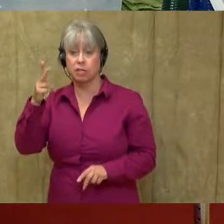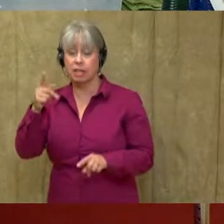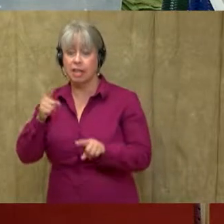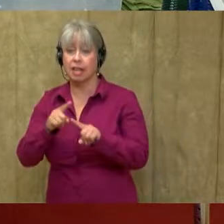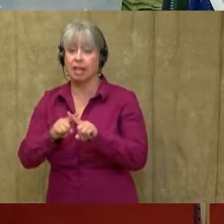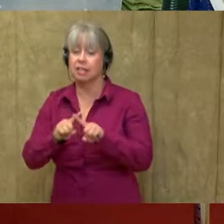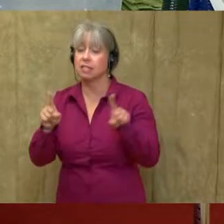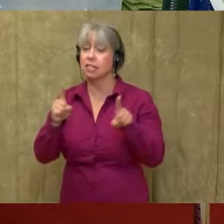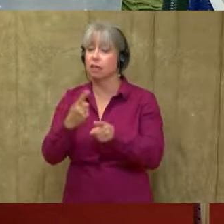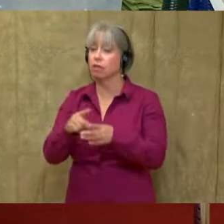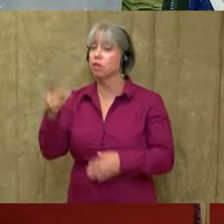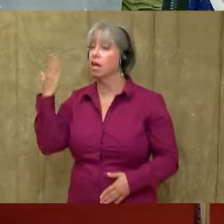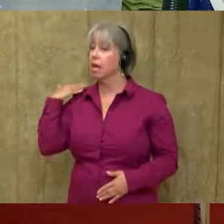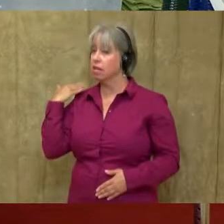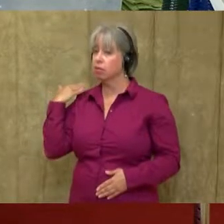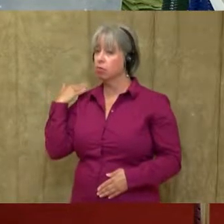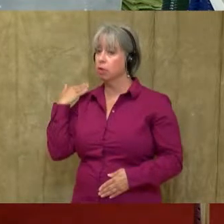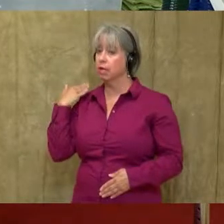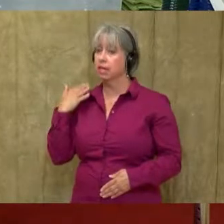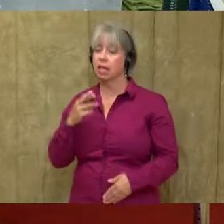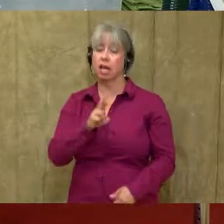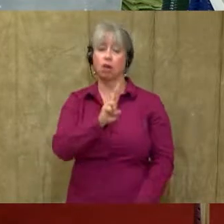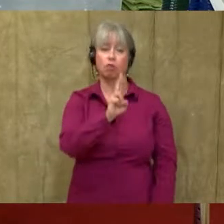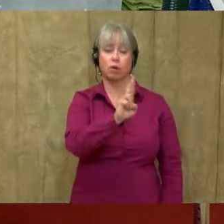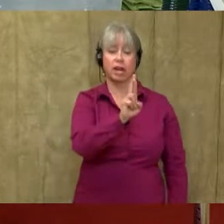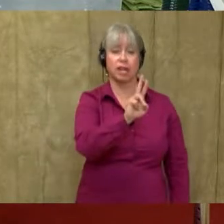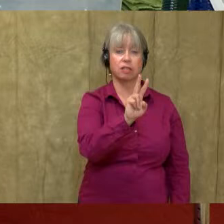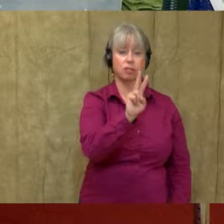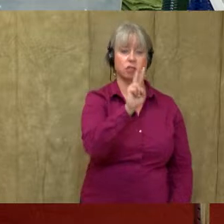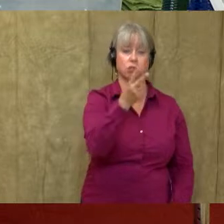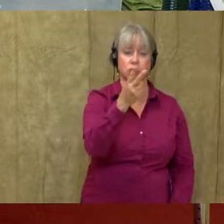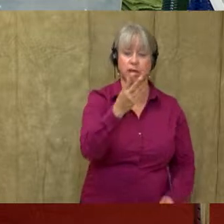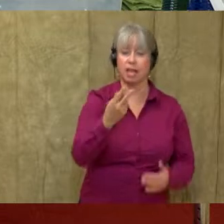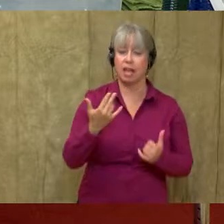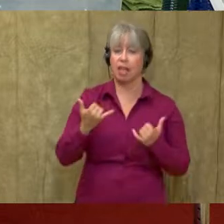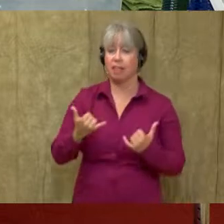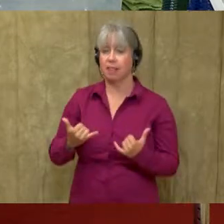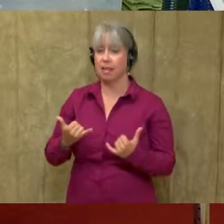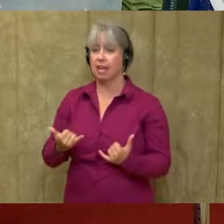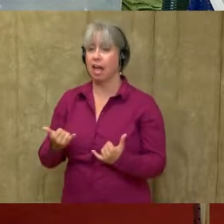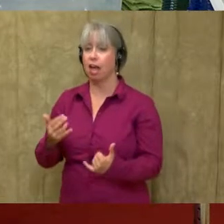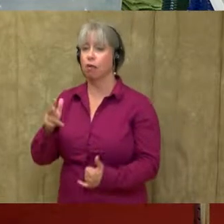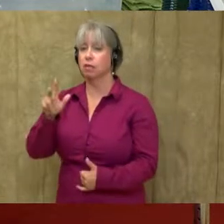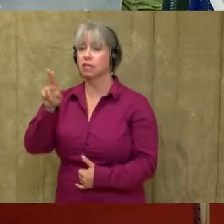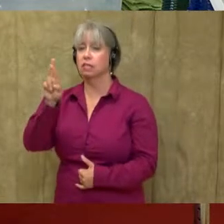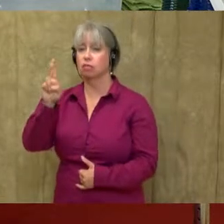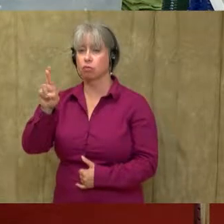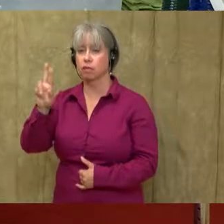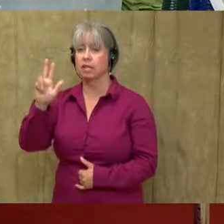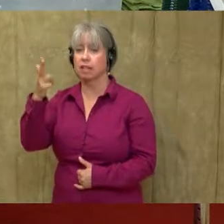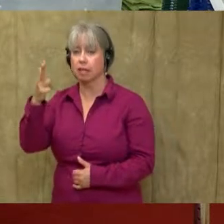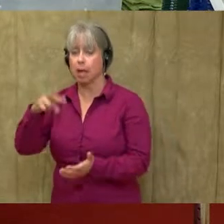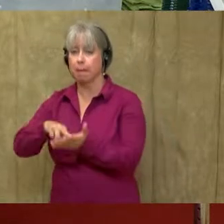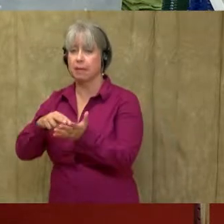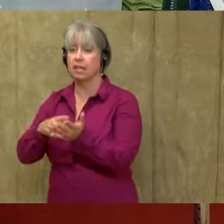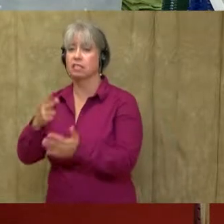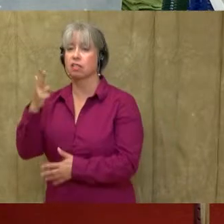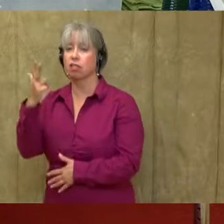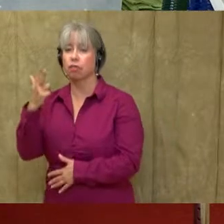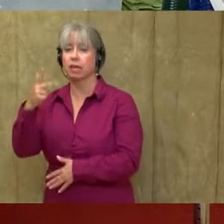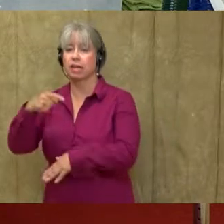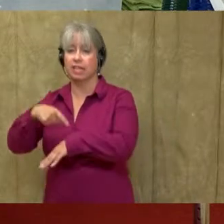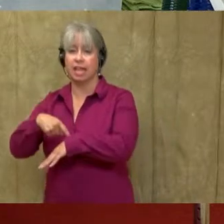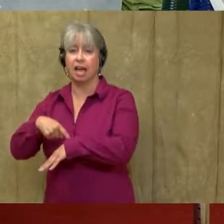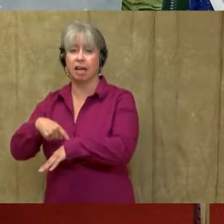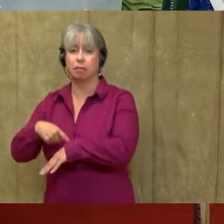last week because last week our radius was squared, but this time cubed means we have to do it 3 times.